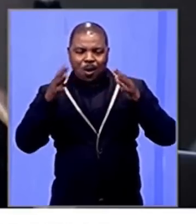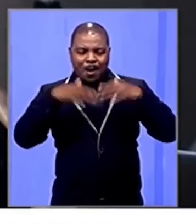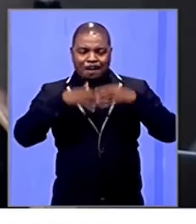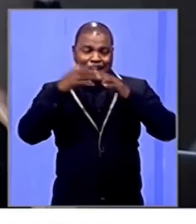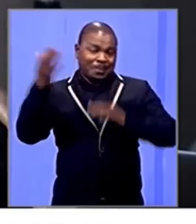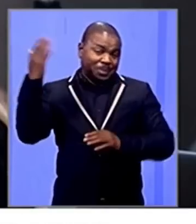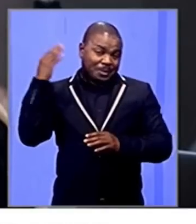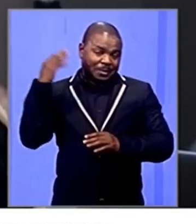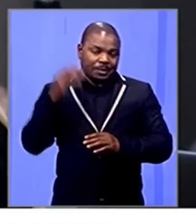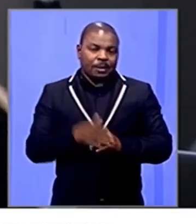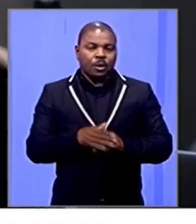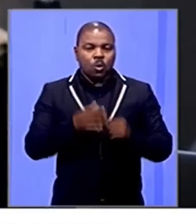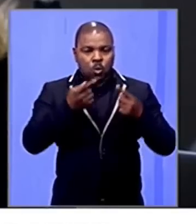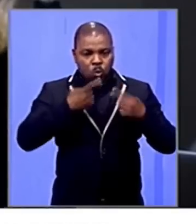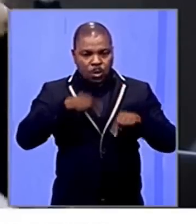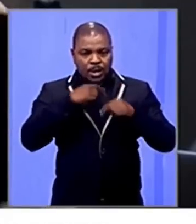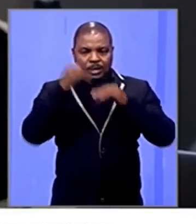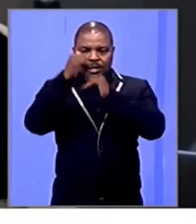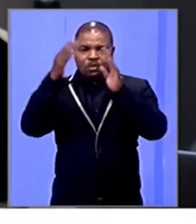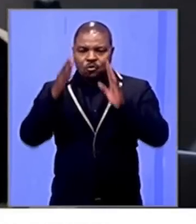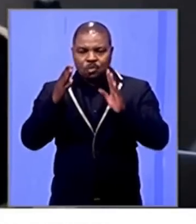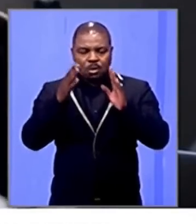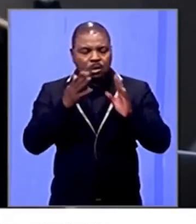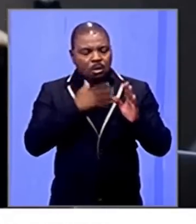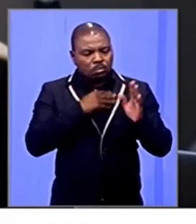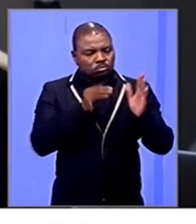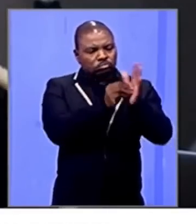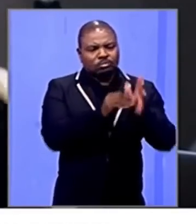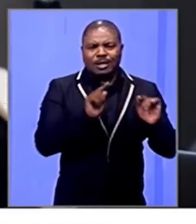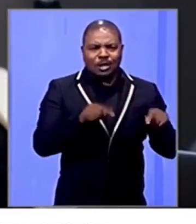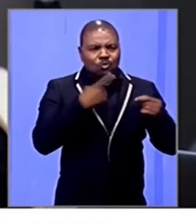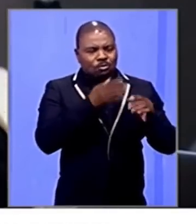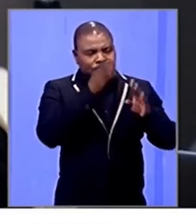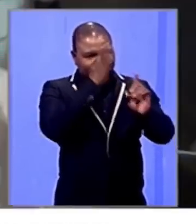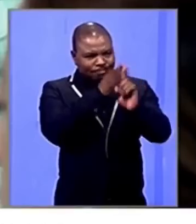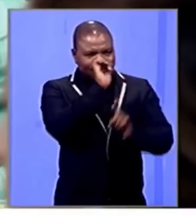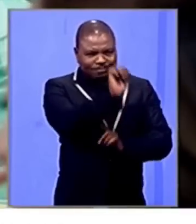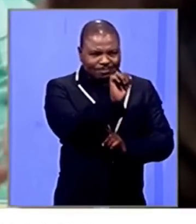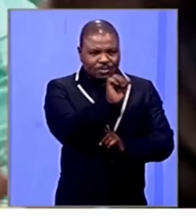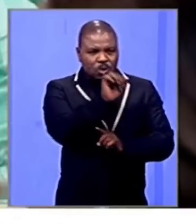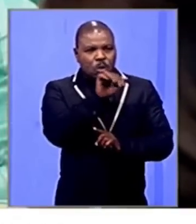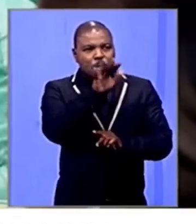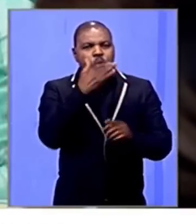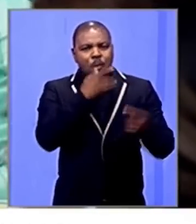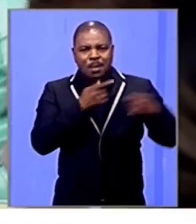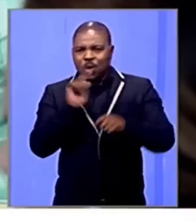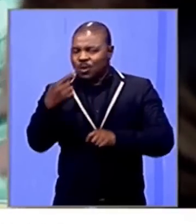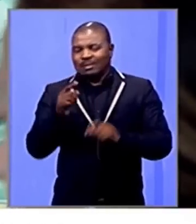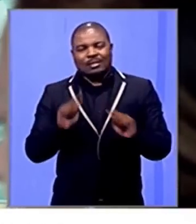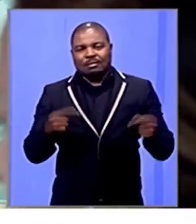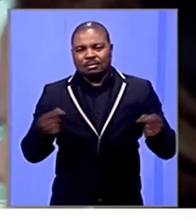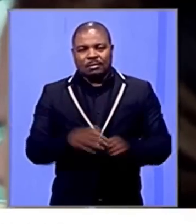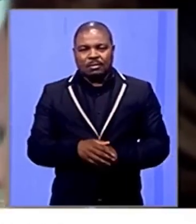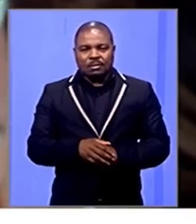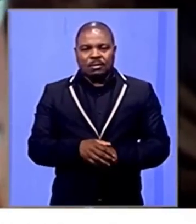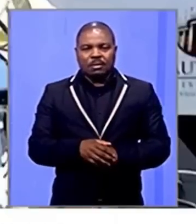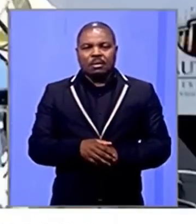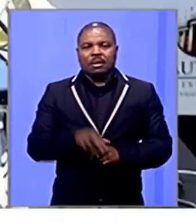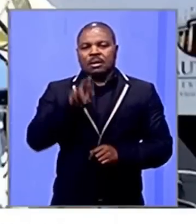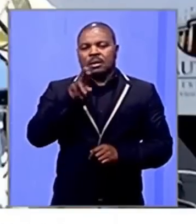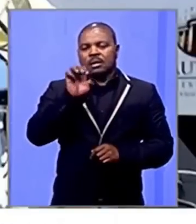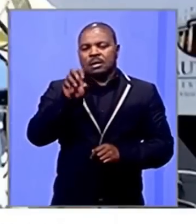then unable to go and install a transformer just particularly for those customers who are paying. There are 4 units at Royal Power